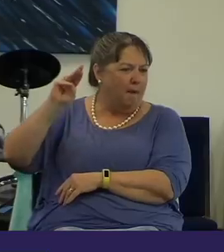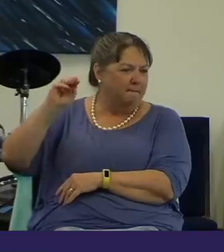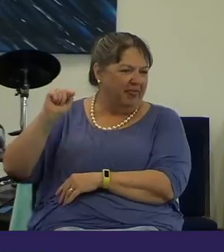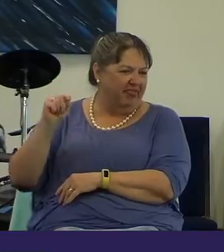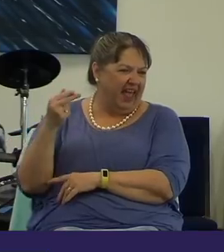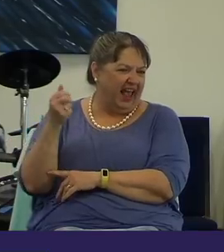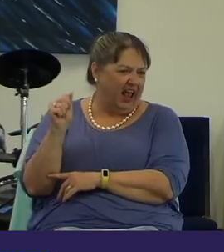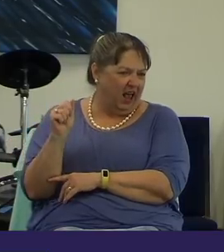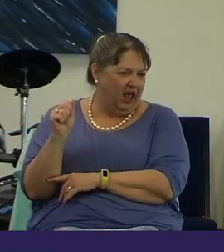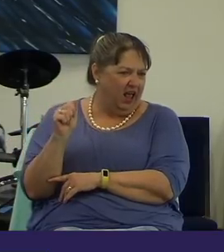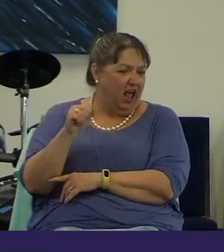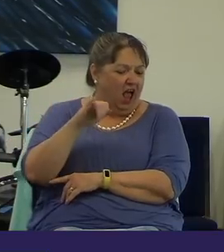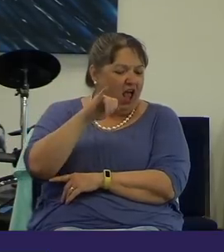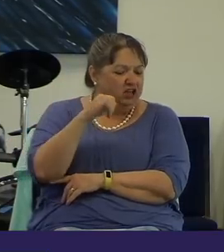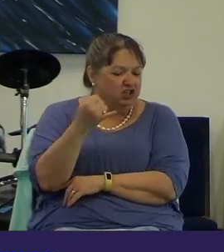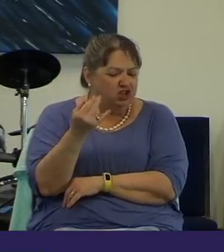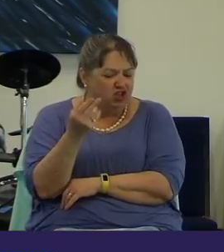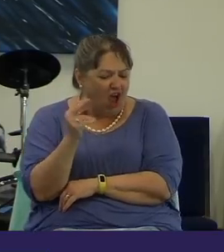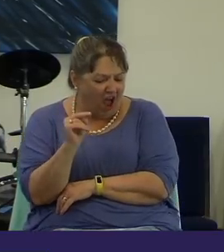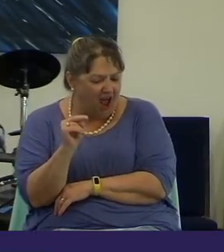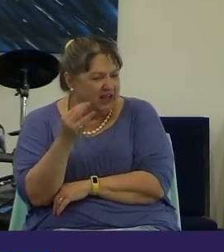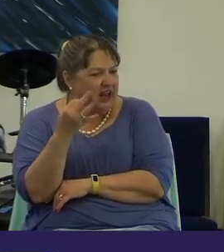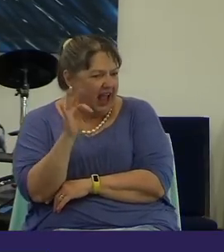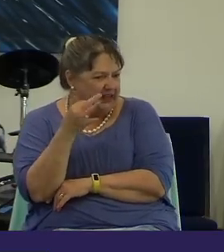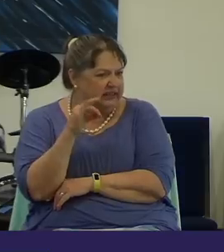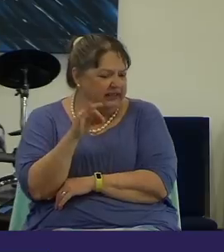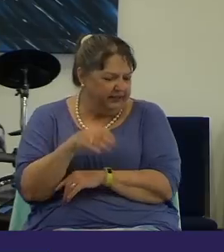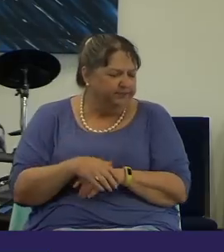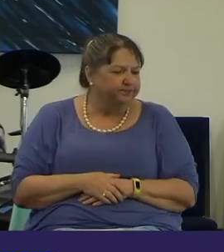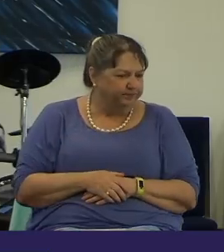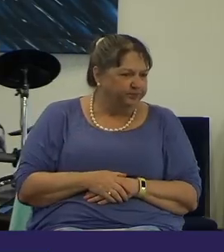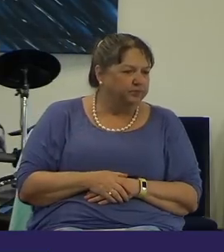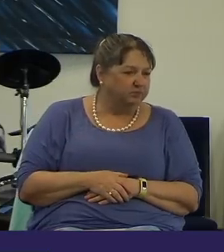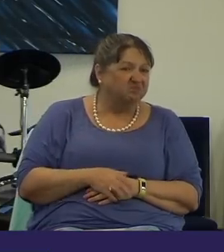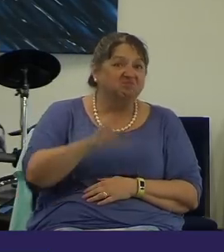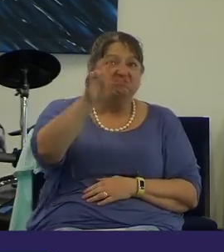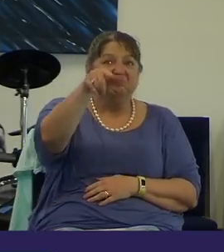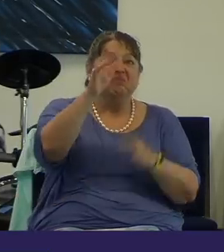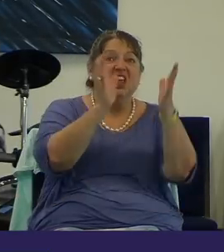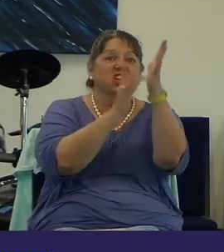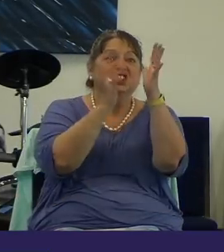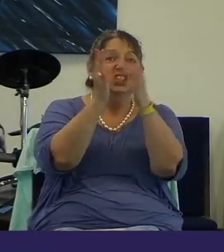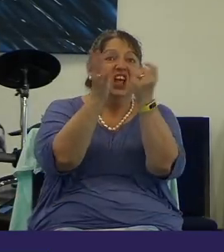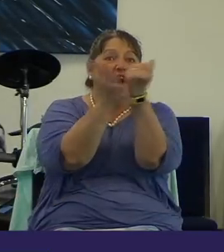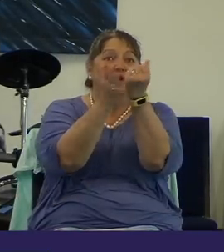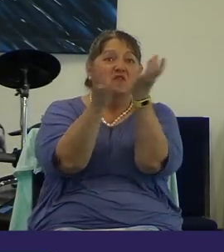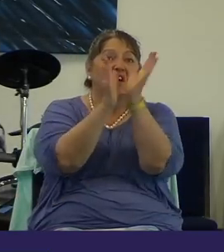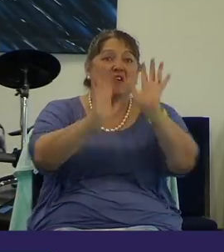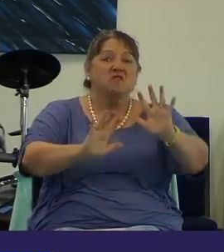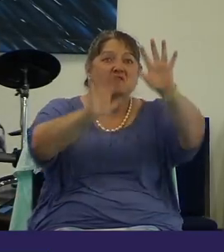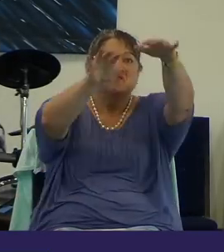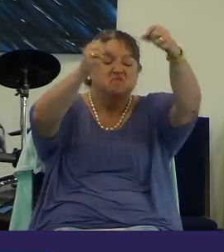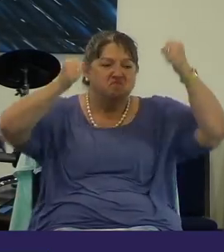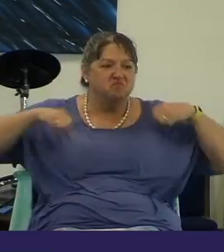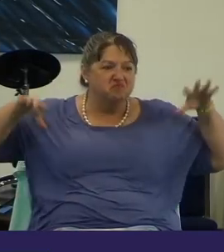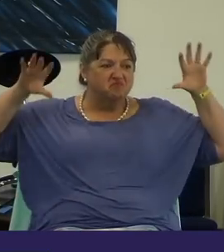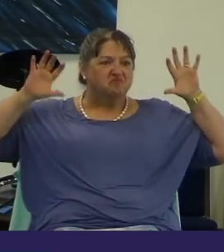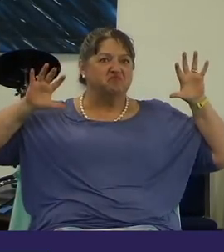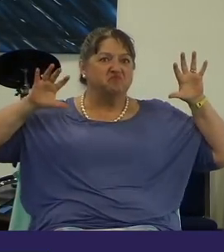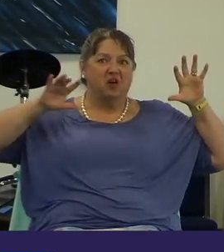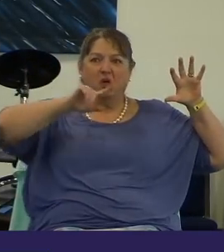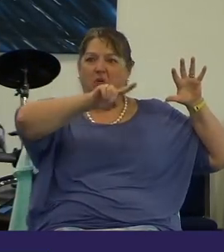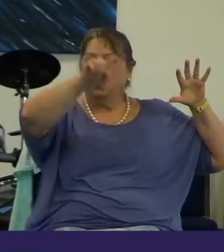John 19:41 up on the screen. At the place where Jesus was crucified, there was a garden. And in the middle of the garden, a new